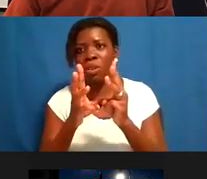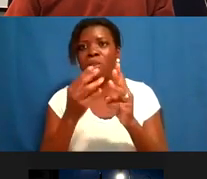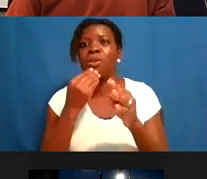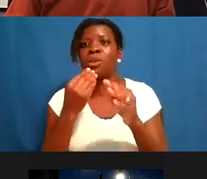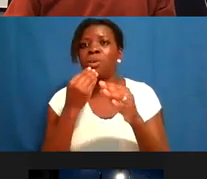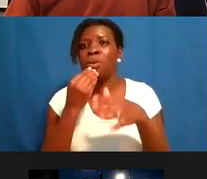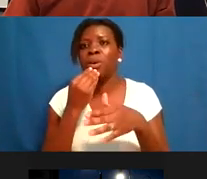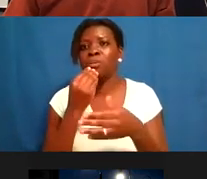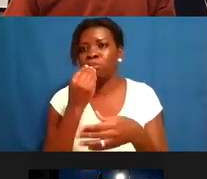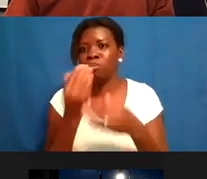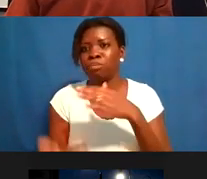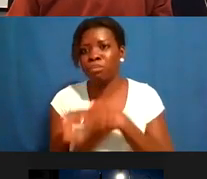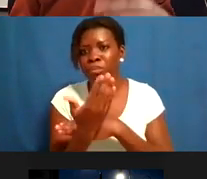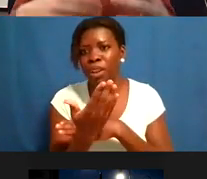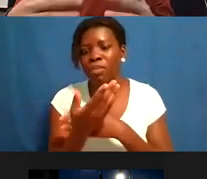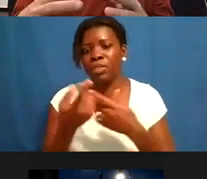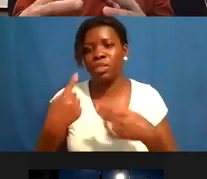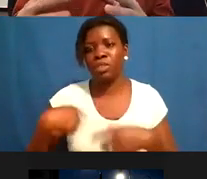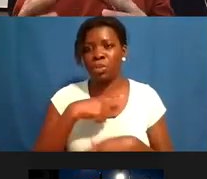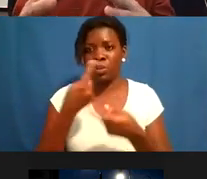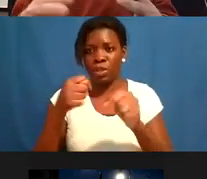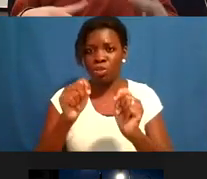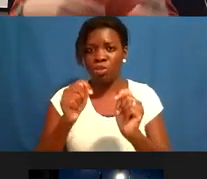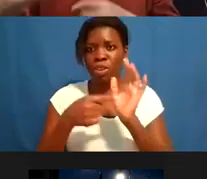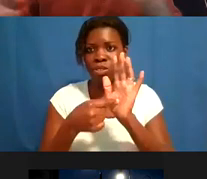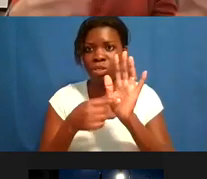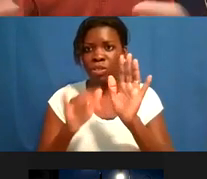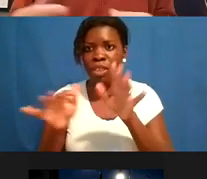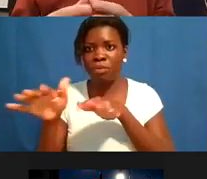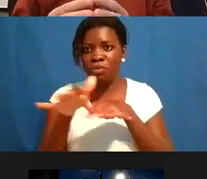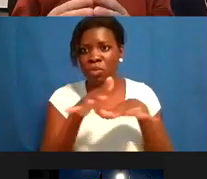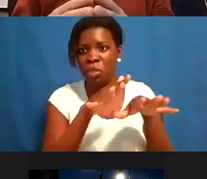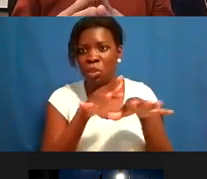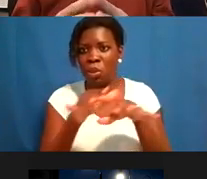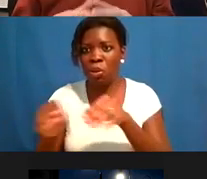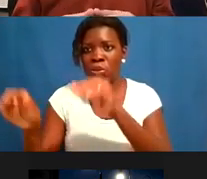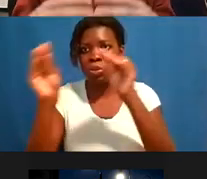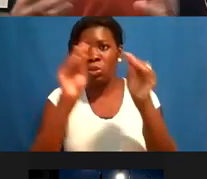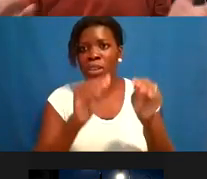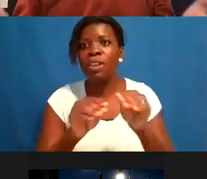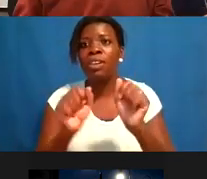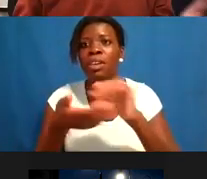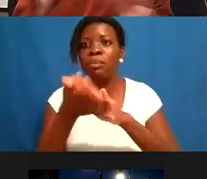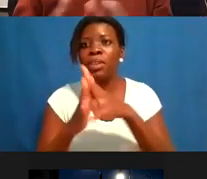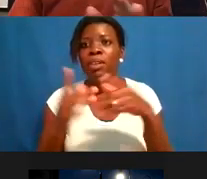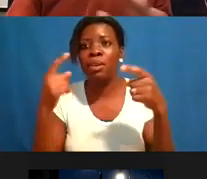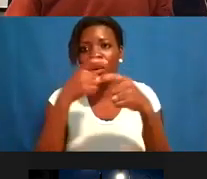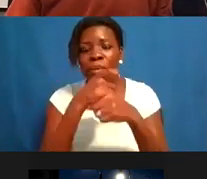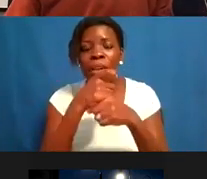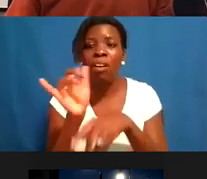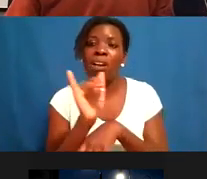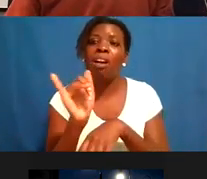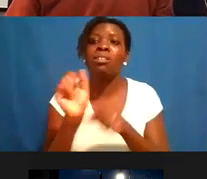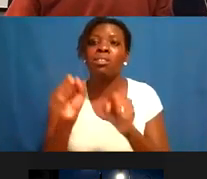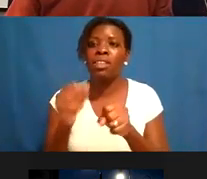breakfast. We've tried to show you that the flows and the movements can be complex, but they can also be beautiful.